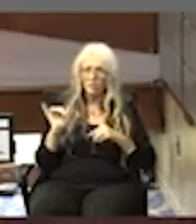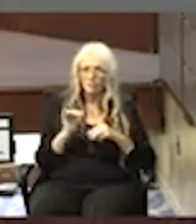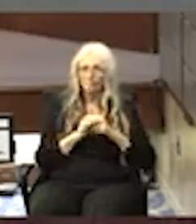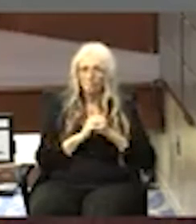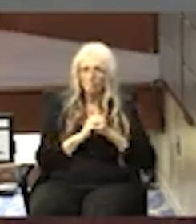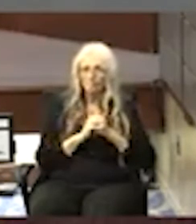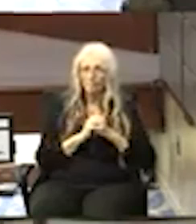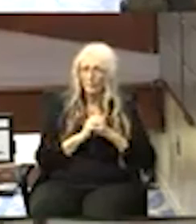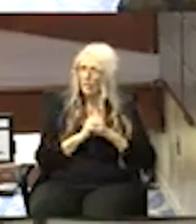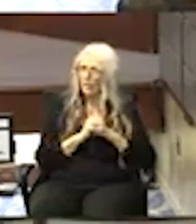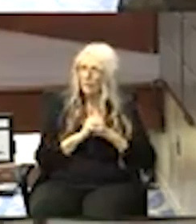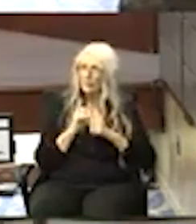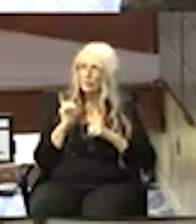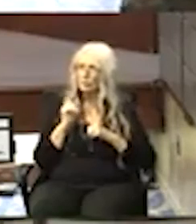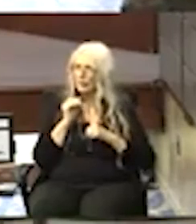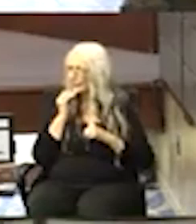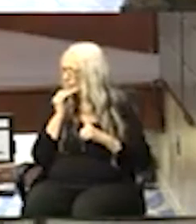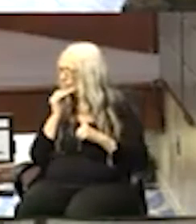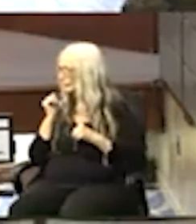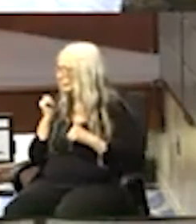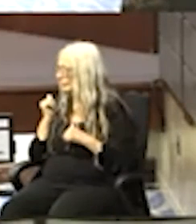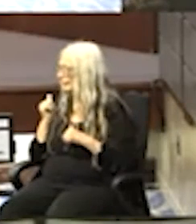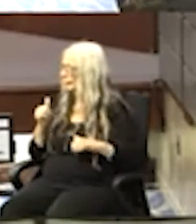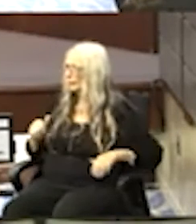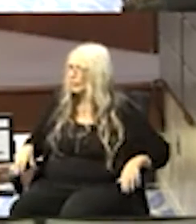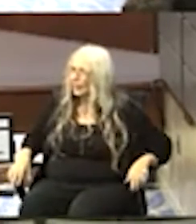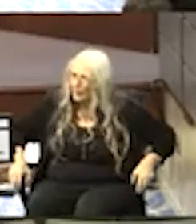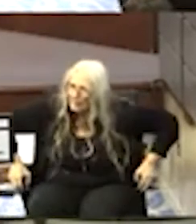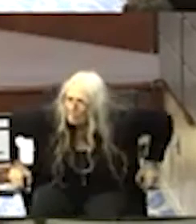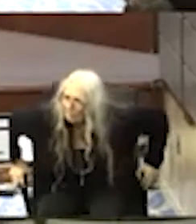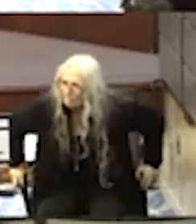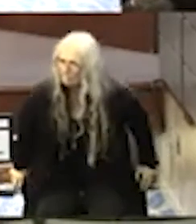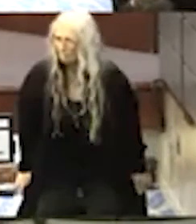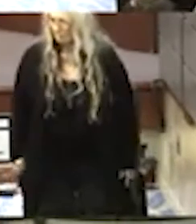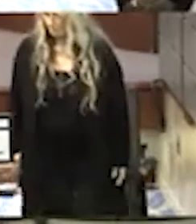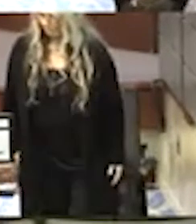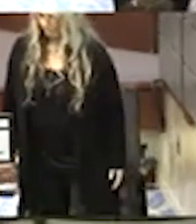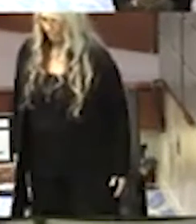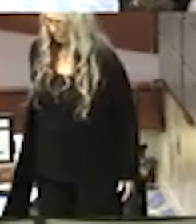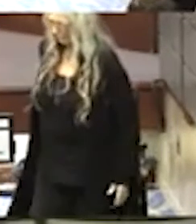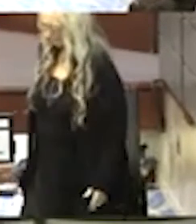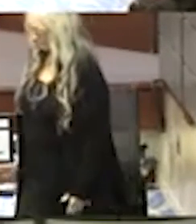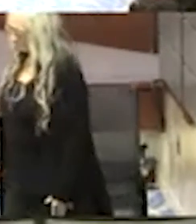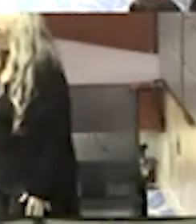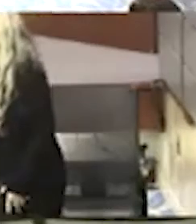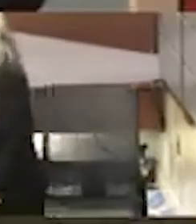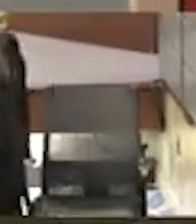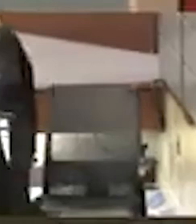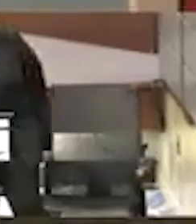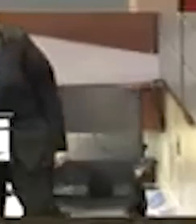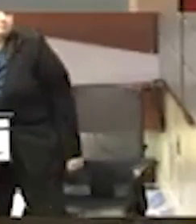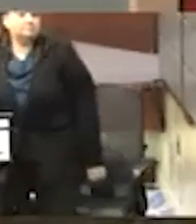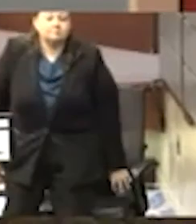guys. Super fast. Thank you all for the presentation. We appreciate the work that you do in advancing the mission